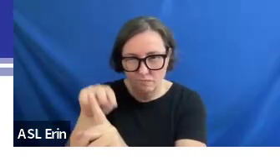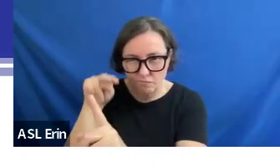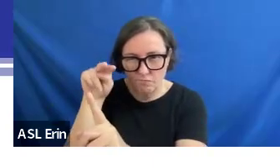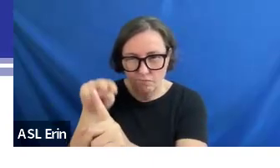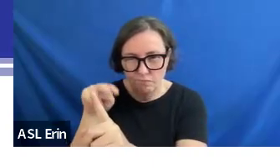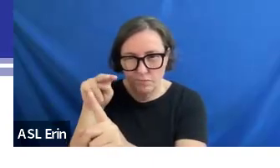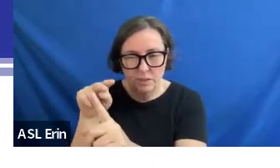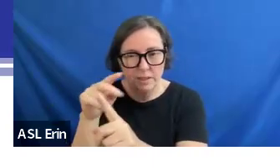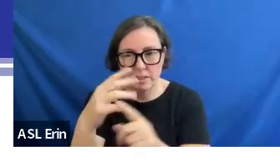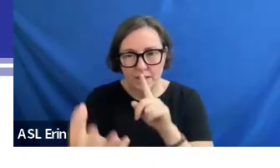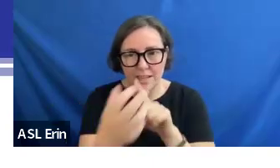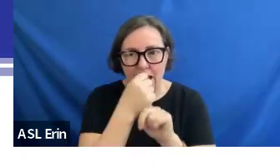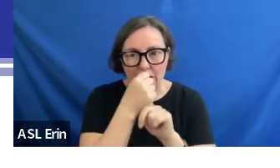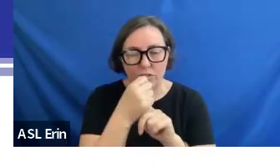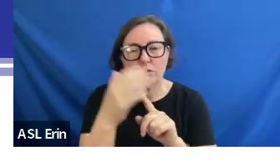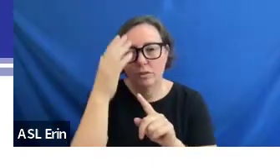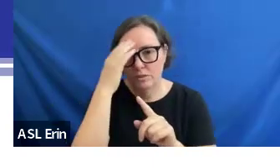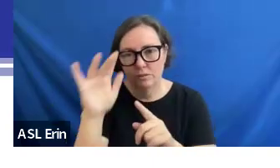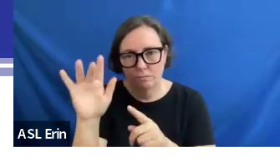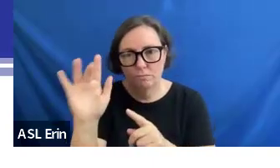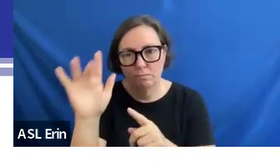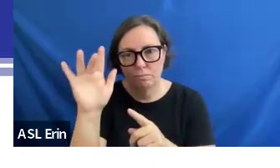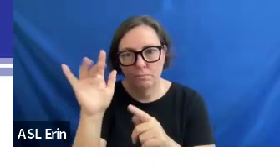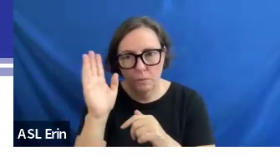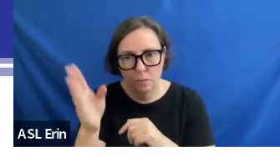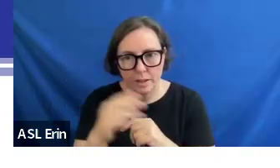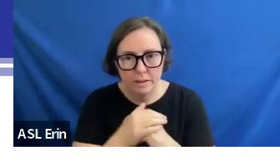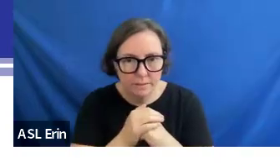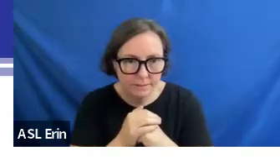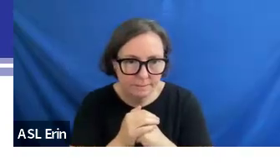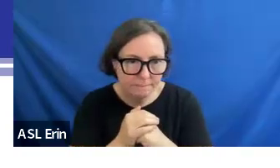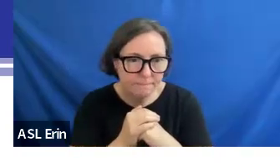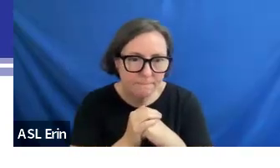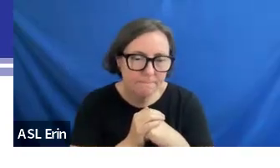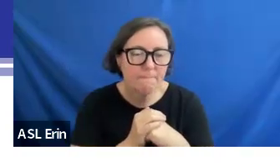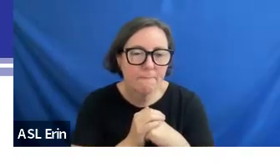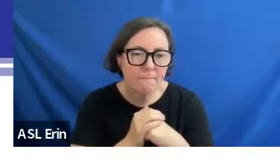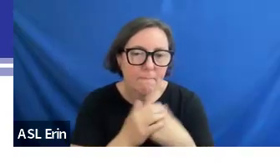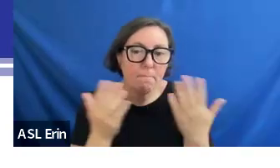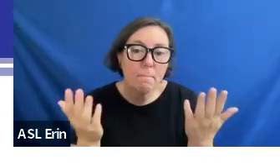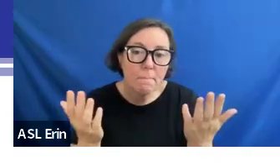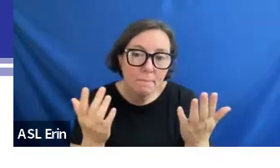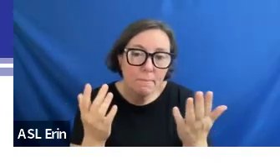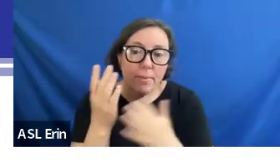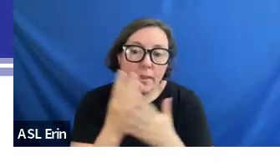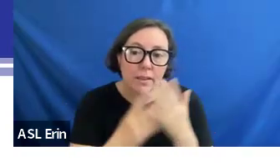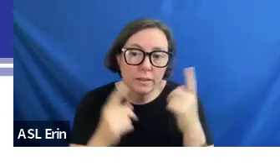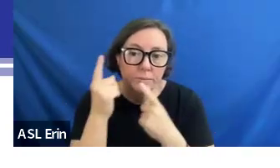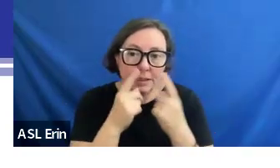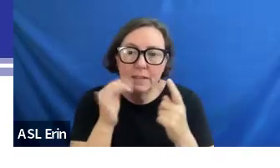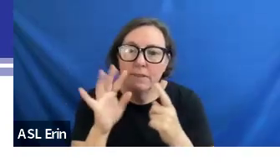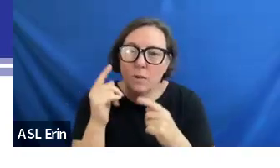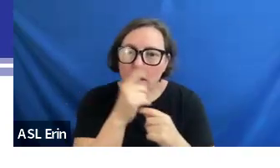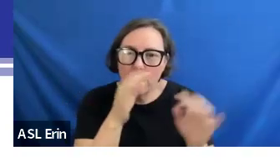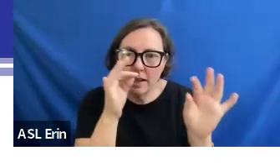brief second would activate the mouse and click on that spot. So some considerations for an eye